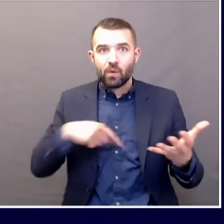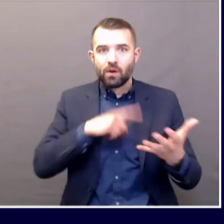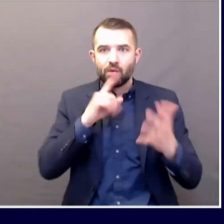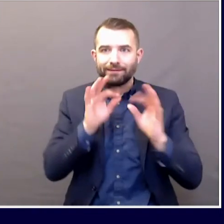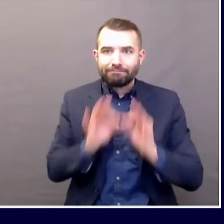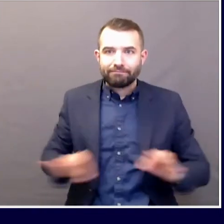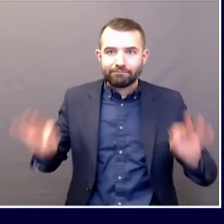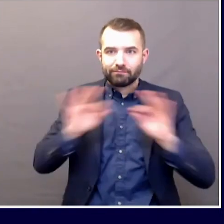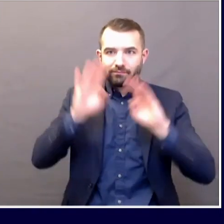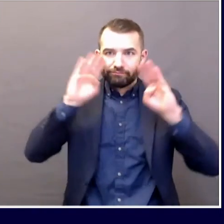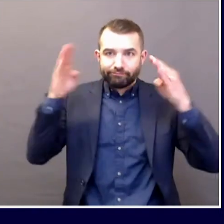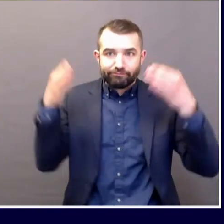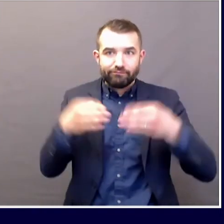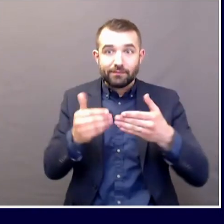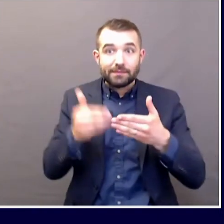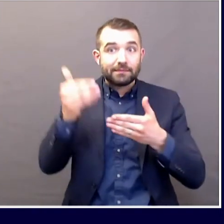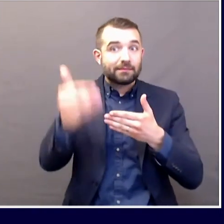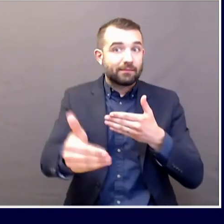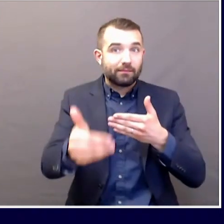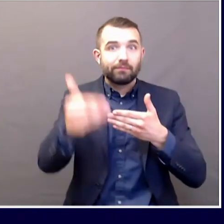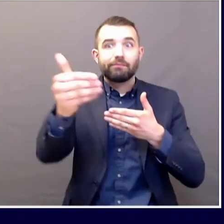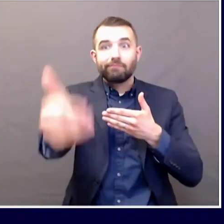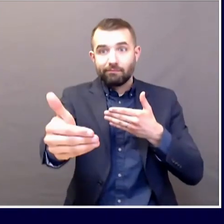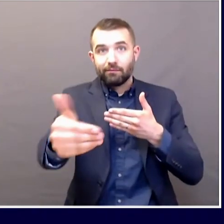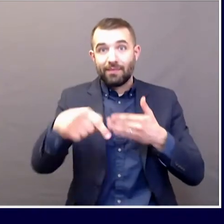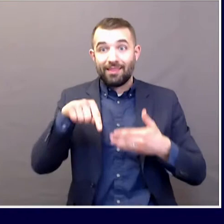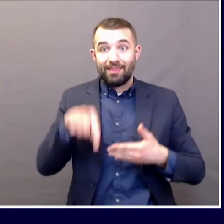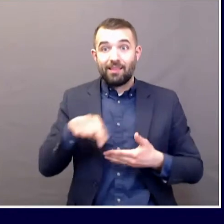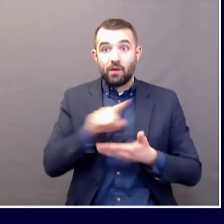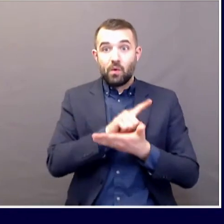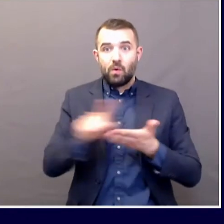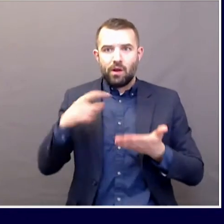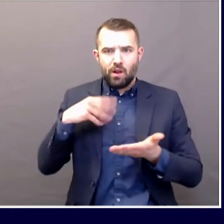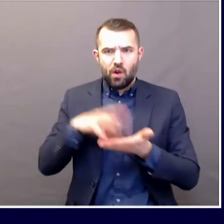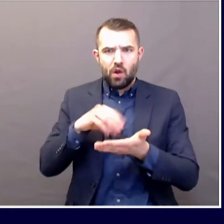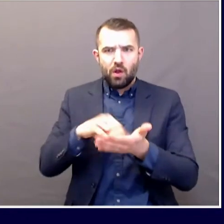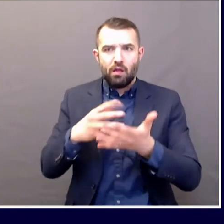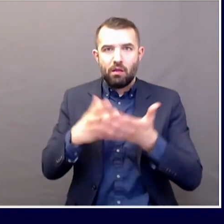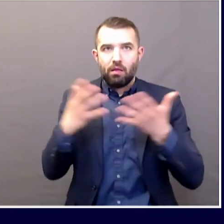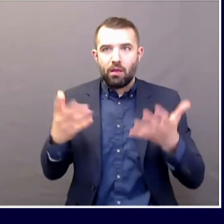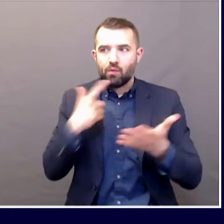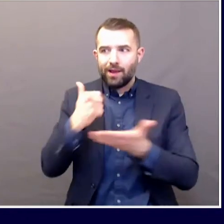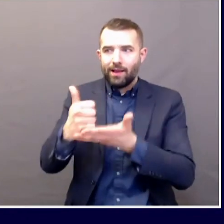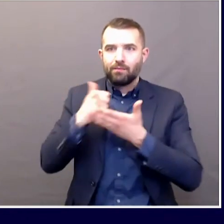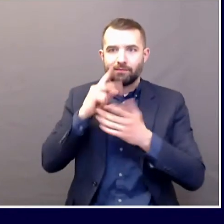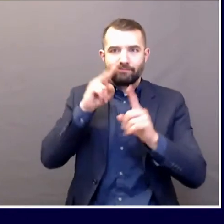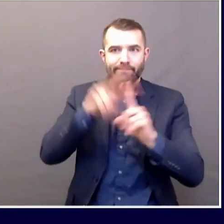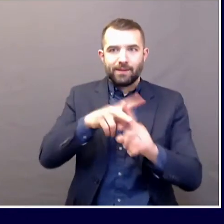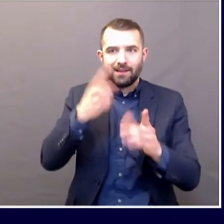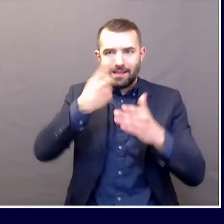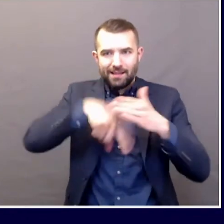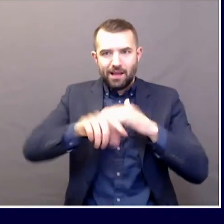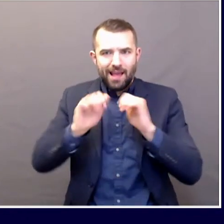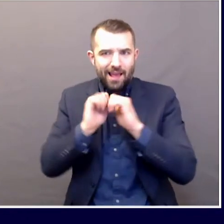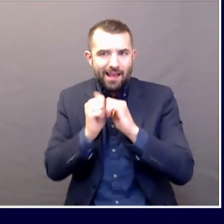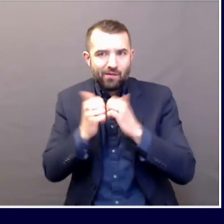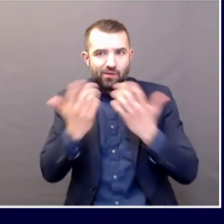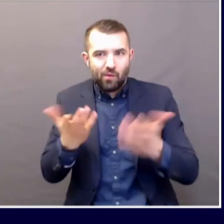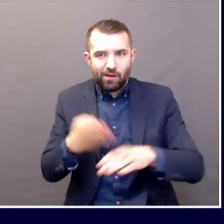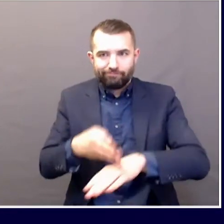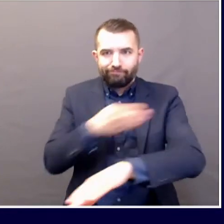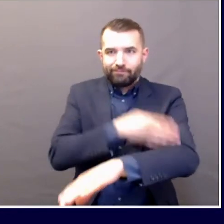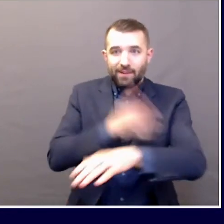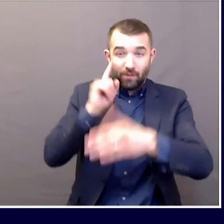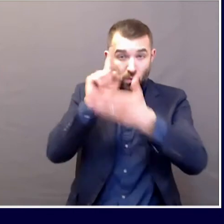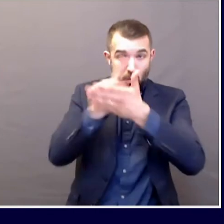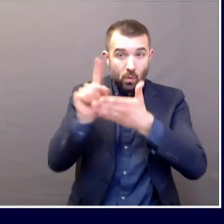next. What did we learn from this past week, but what can we do going forward? Again, with a significant increase in vaccine doses next week, more than we've